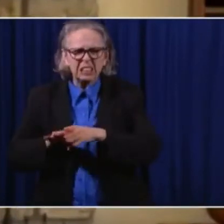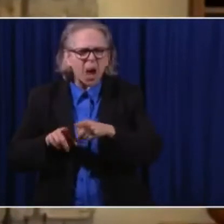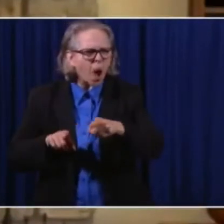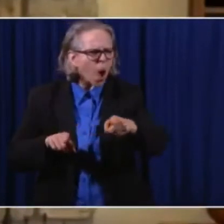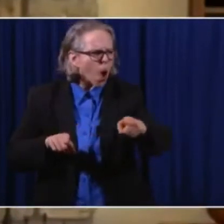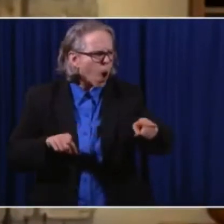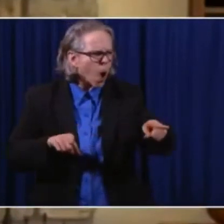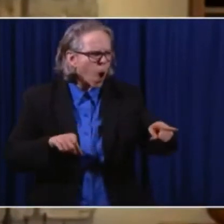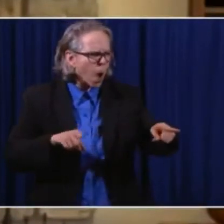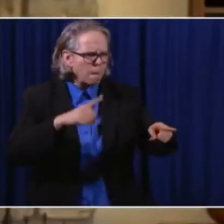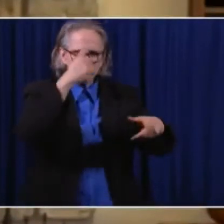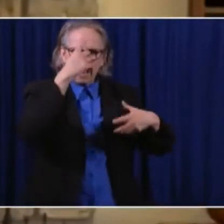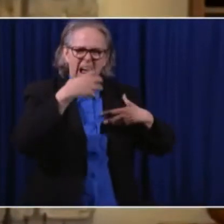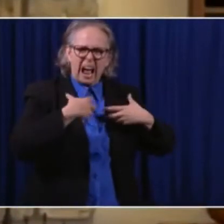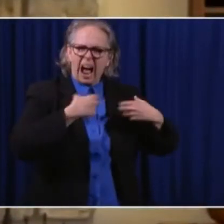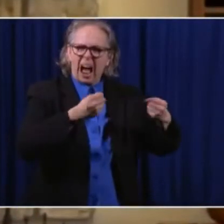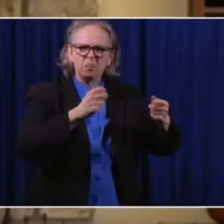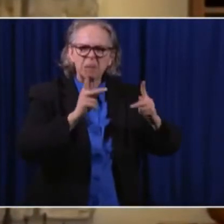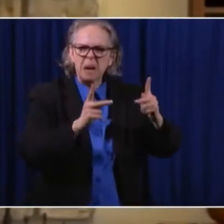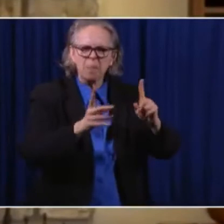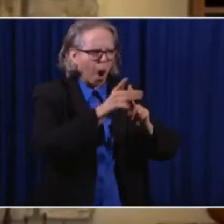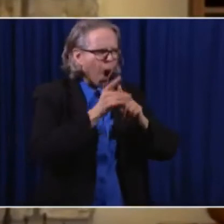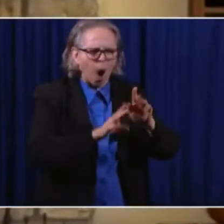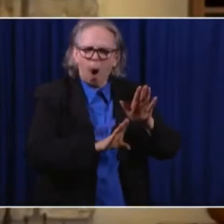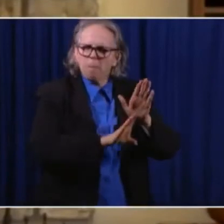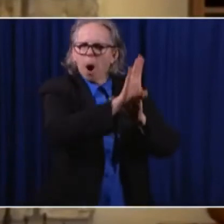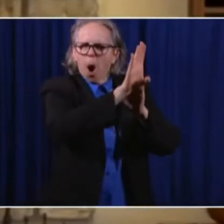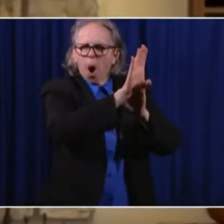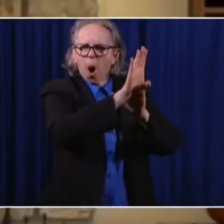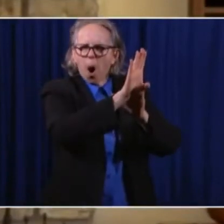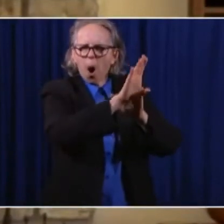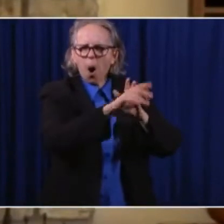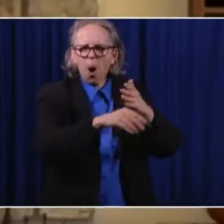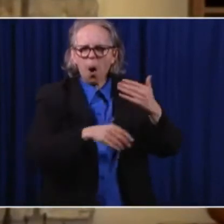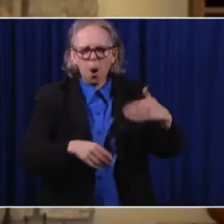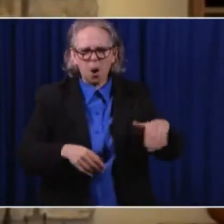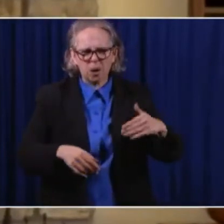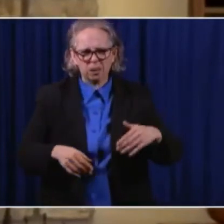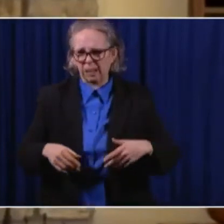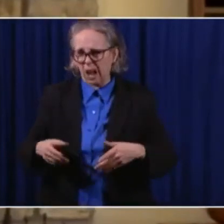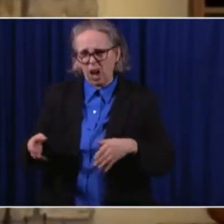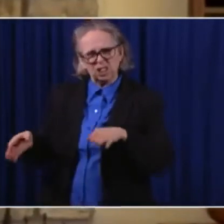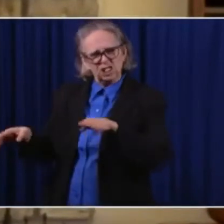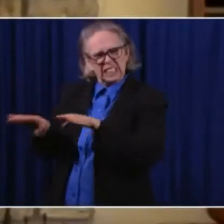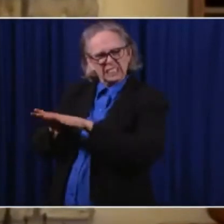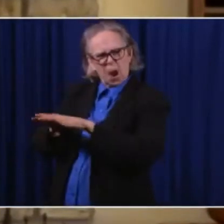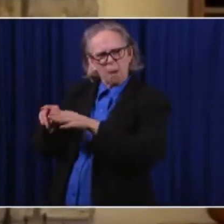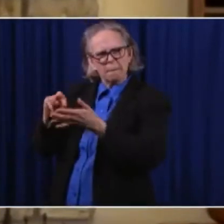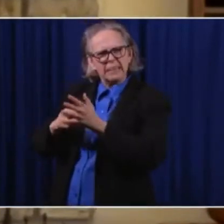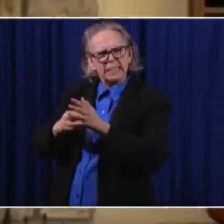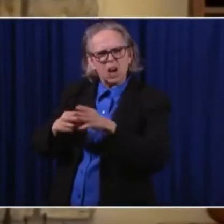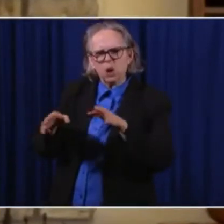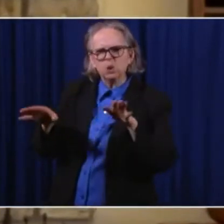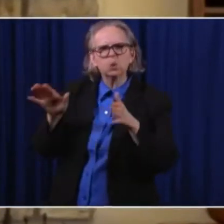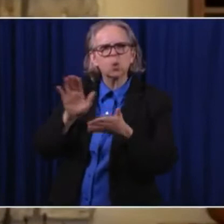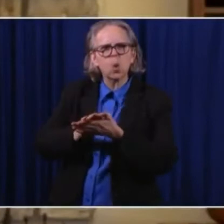problems. You would be saying if you did a complete shutdown, nobody goes to school. And yet we know